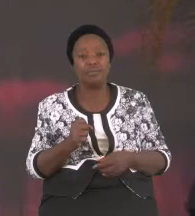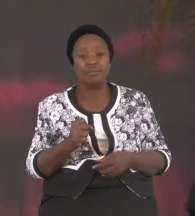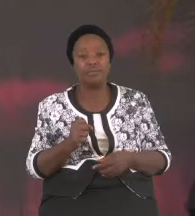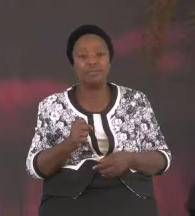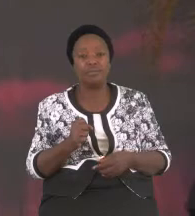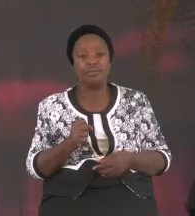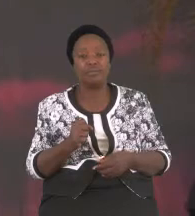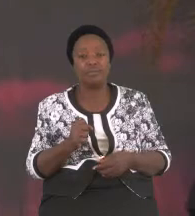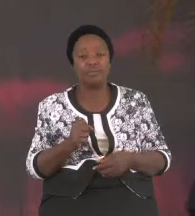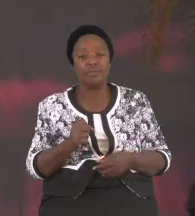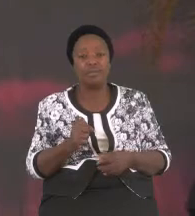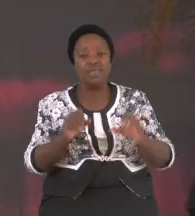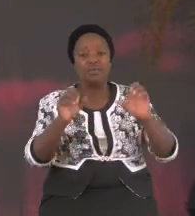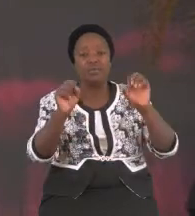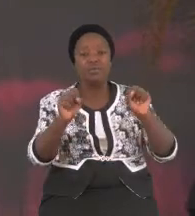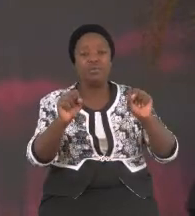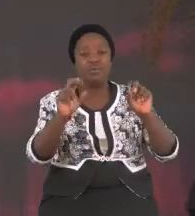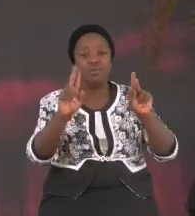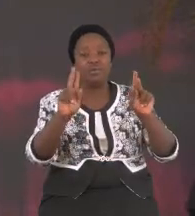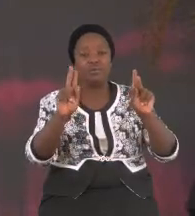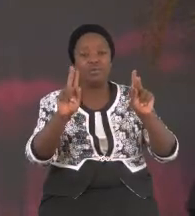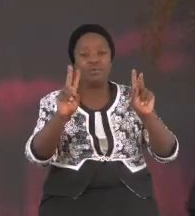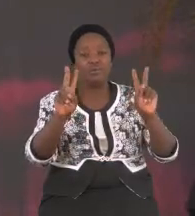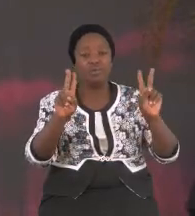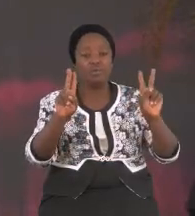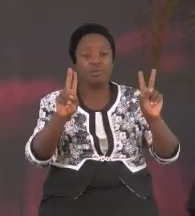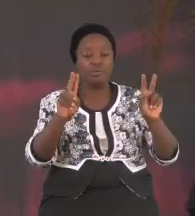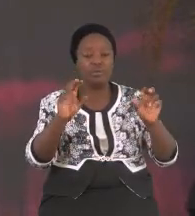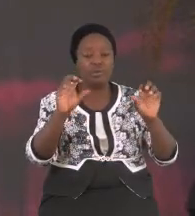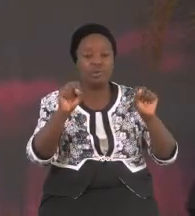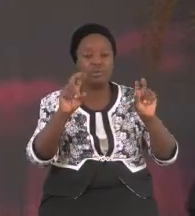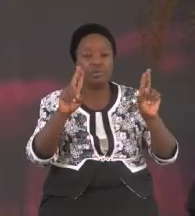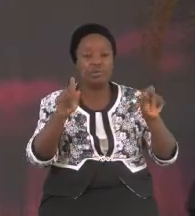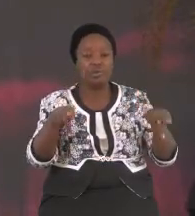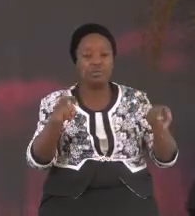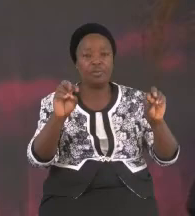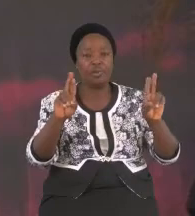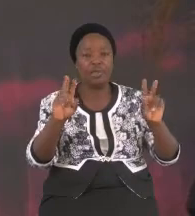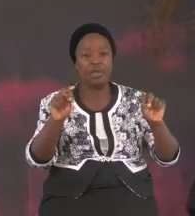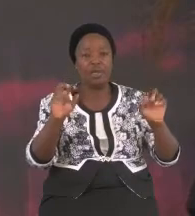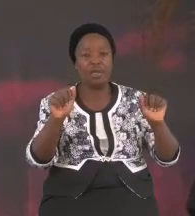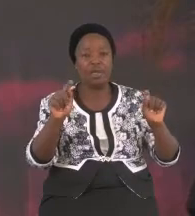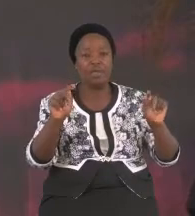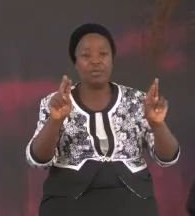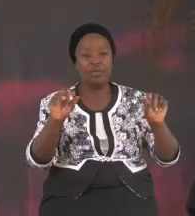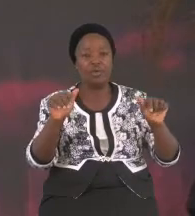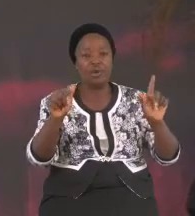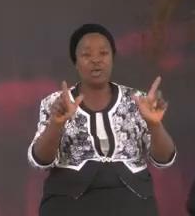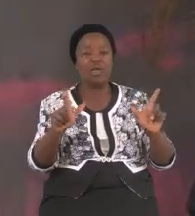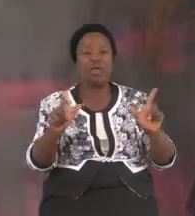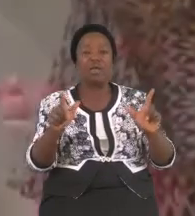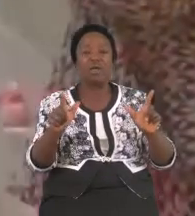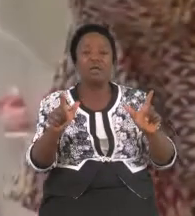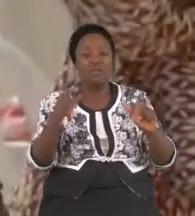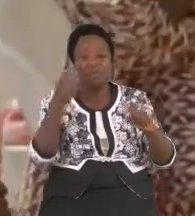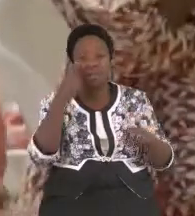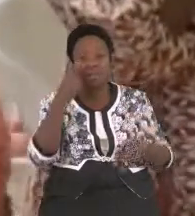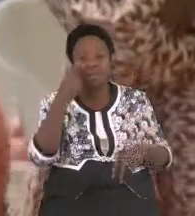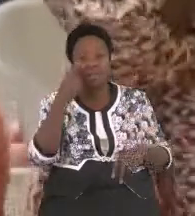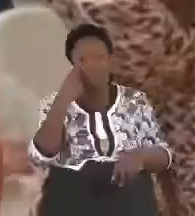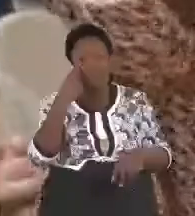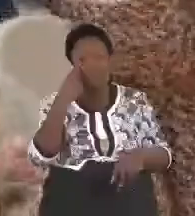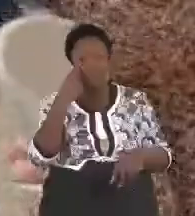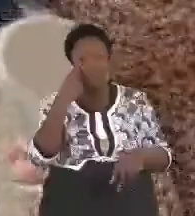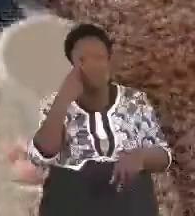Supernatural sight, born blind, or you're blind to your goodness, you're